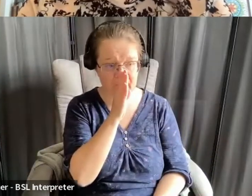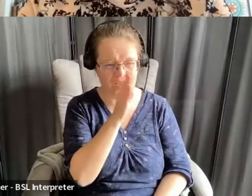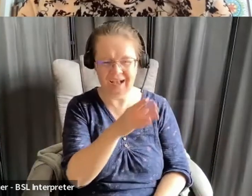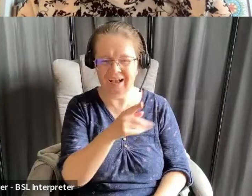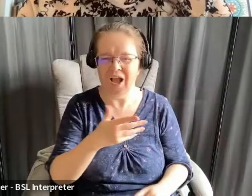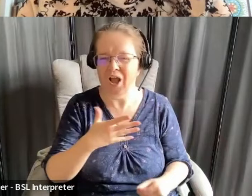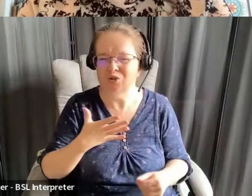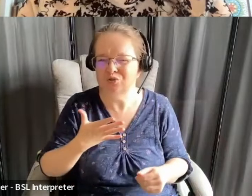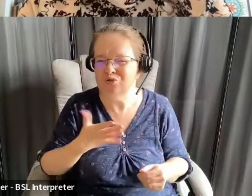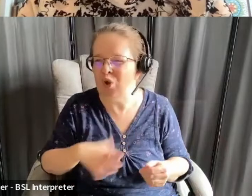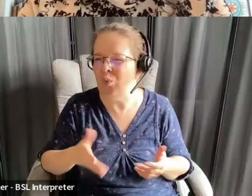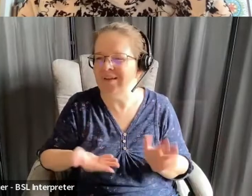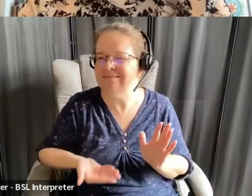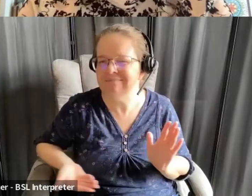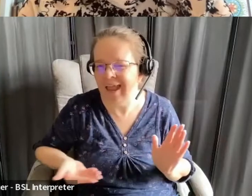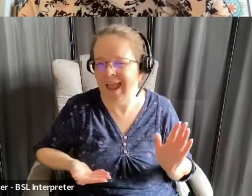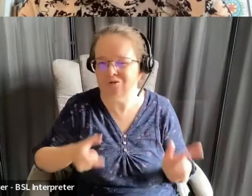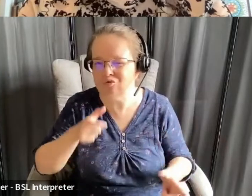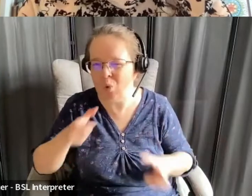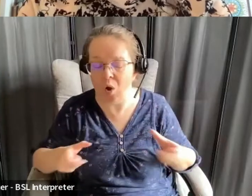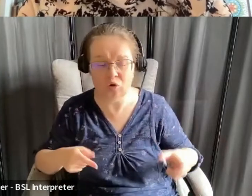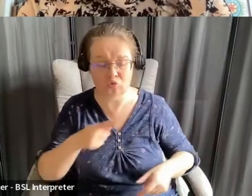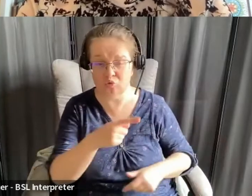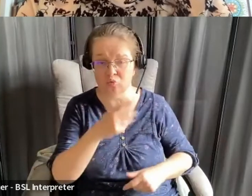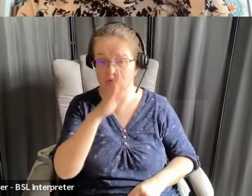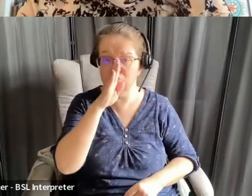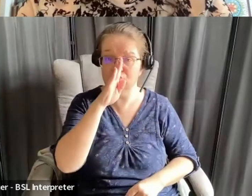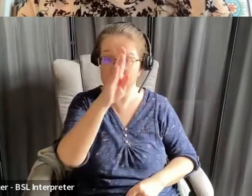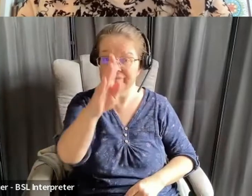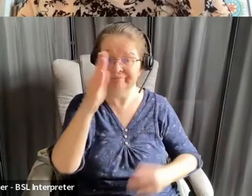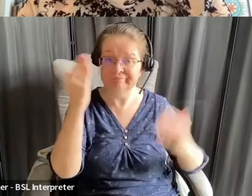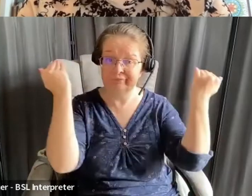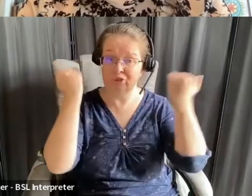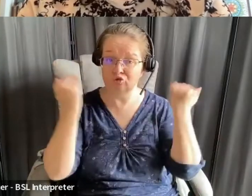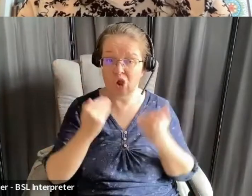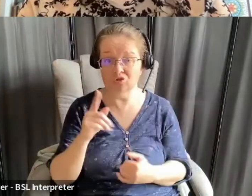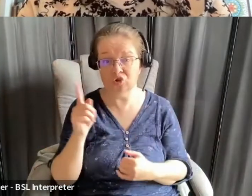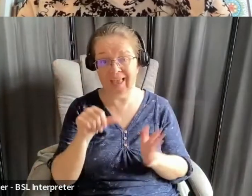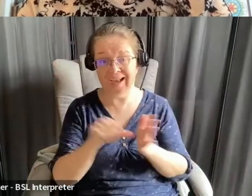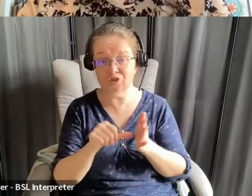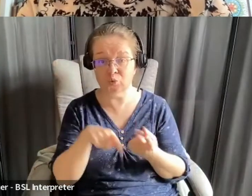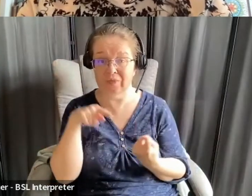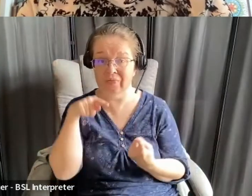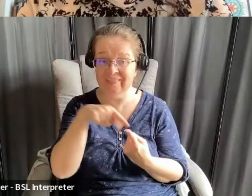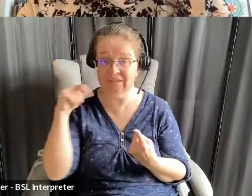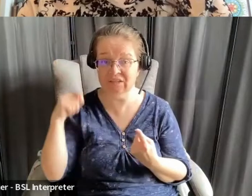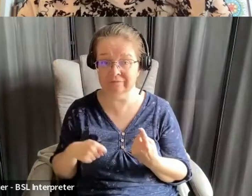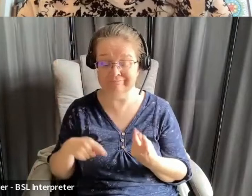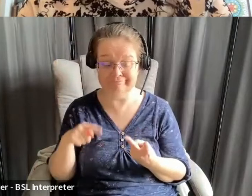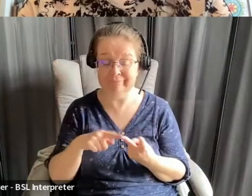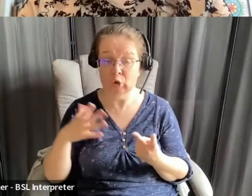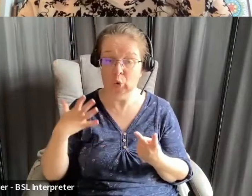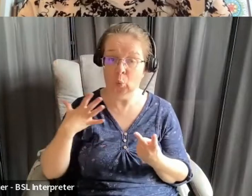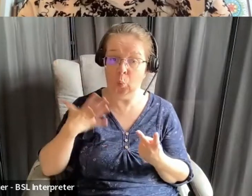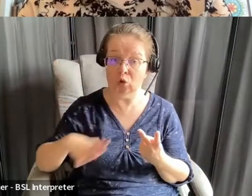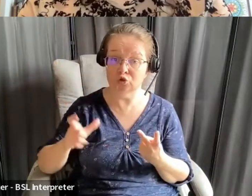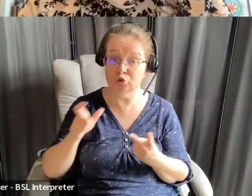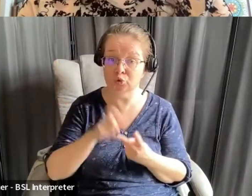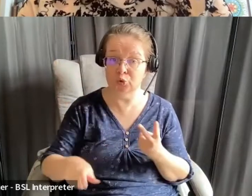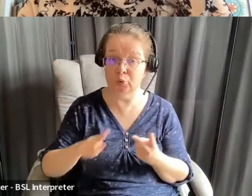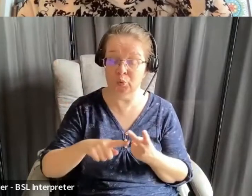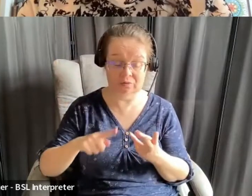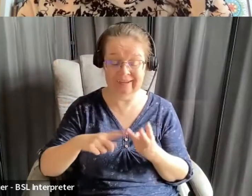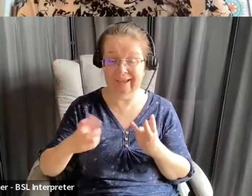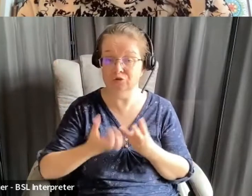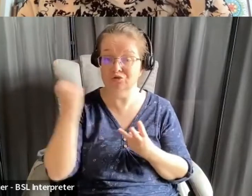unnecessary verbiage. You tell the judge what the issue is and what it is she needs to do in order